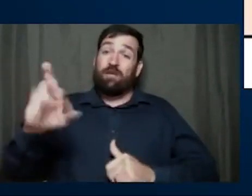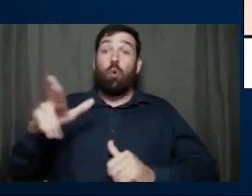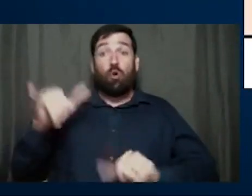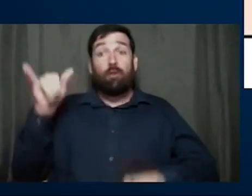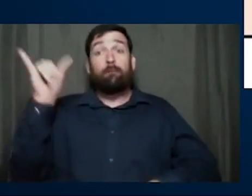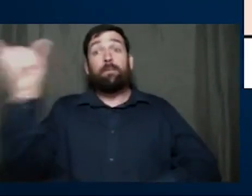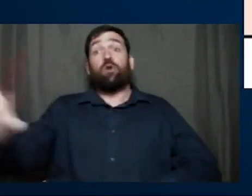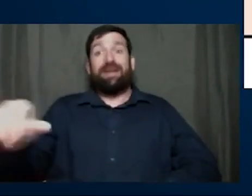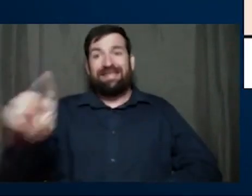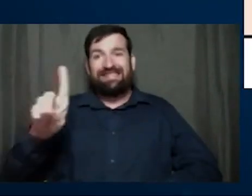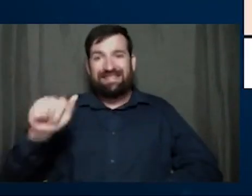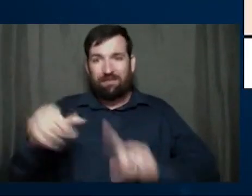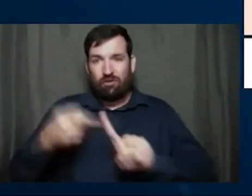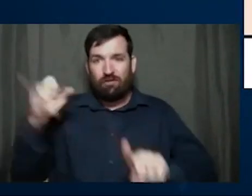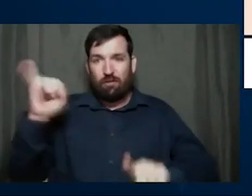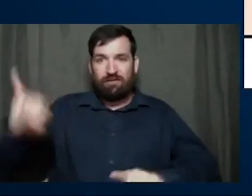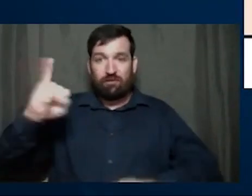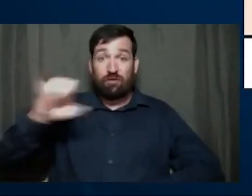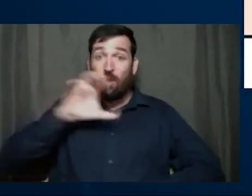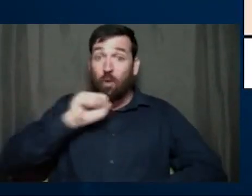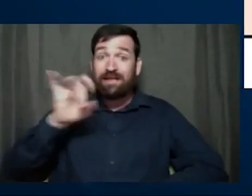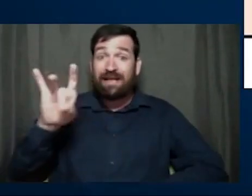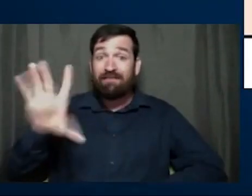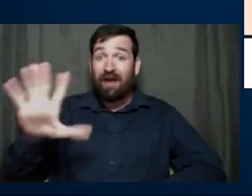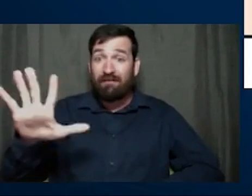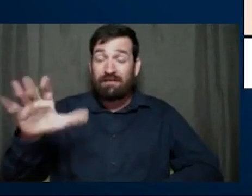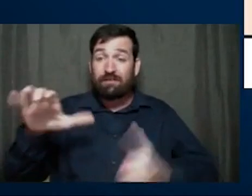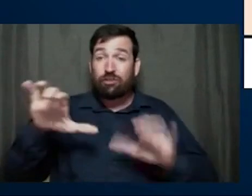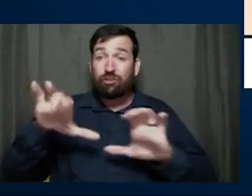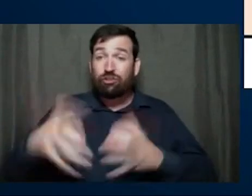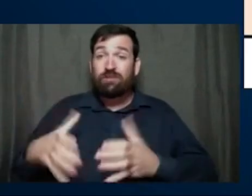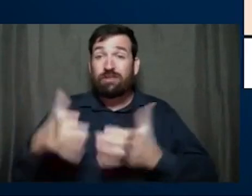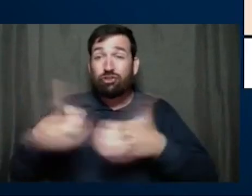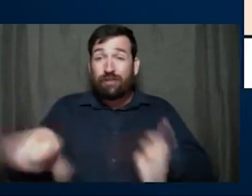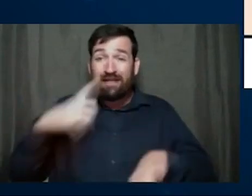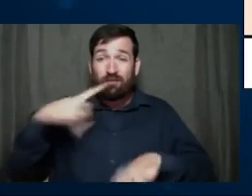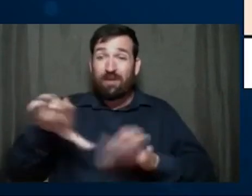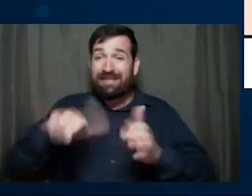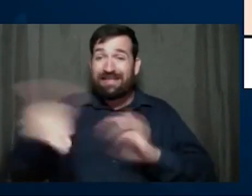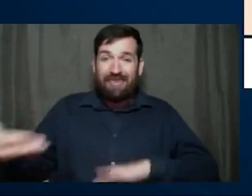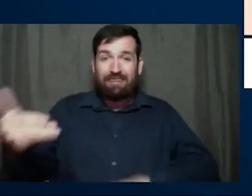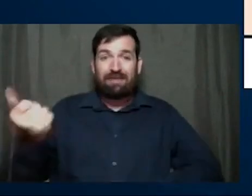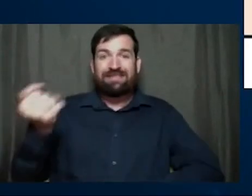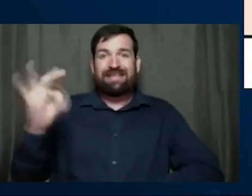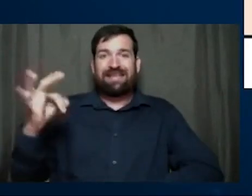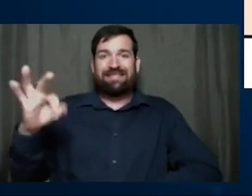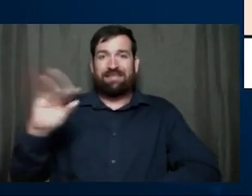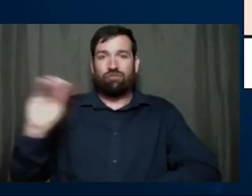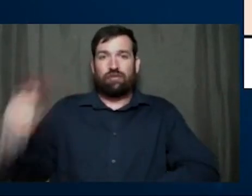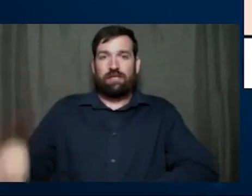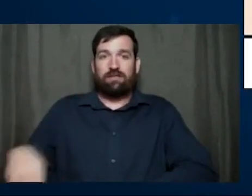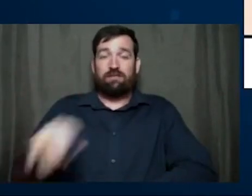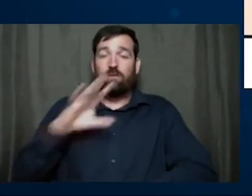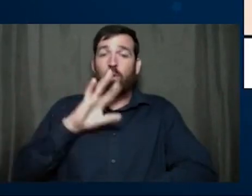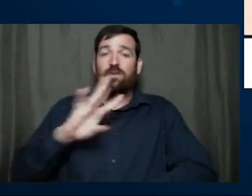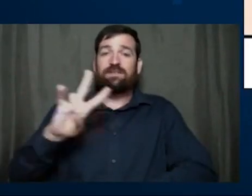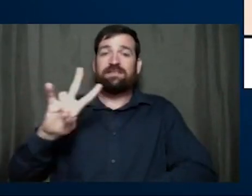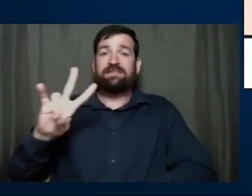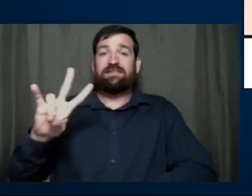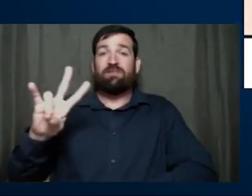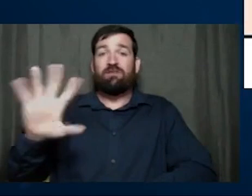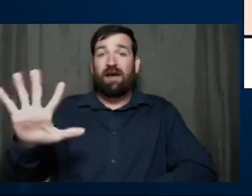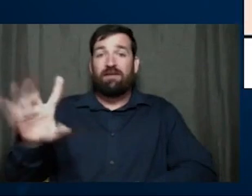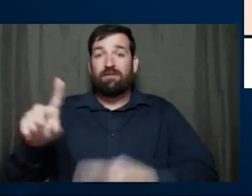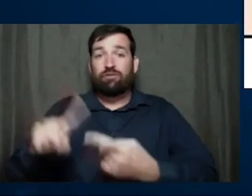an 85-year-old, the chance of death is 19%. If you're a 75 to 84-year-old, it's 1 in 10. So